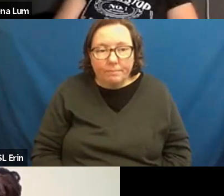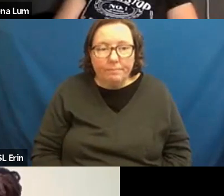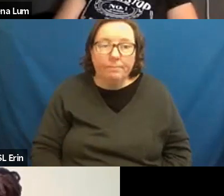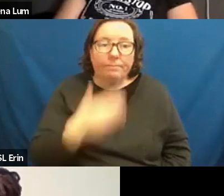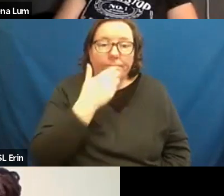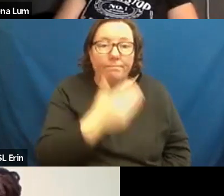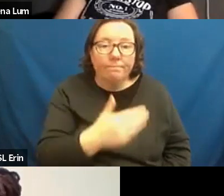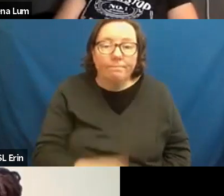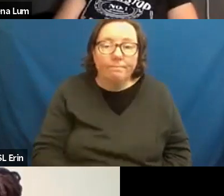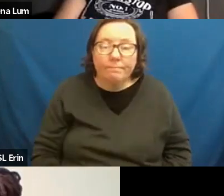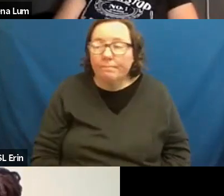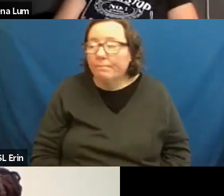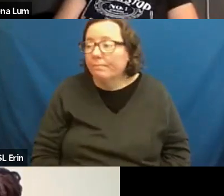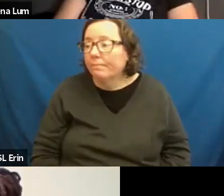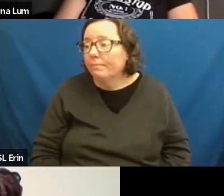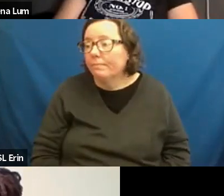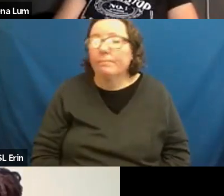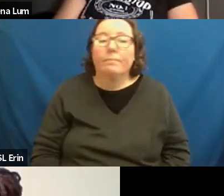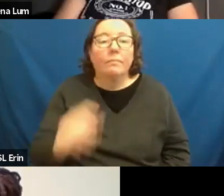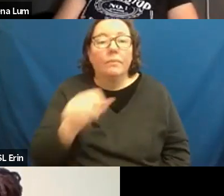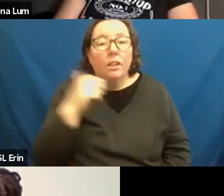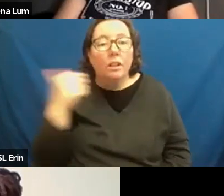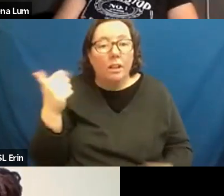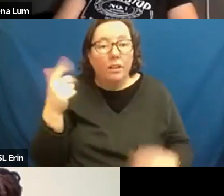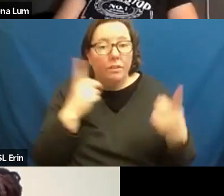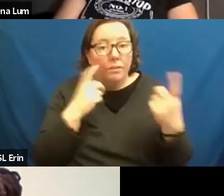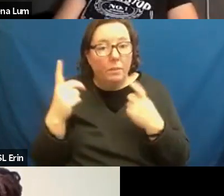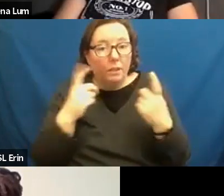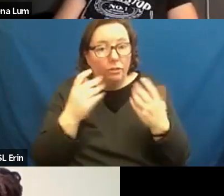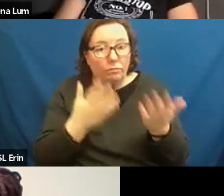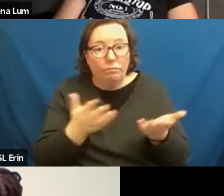Thank you. Are there any additional questions at this time?